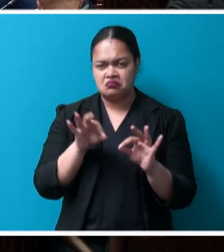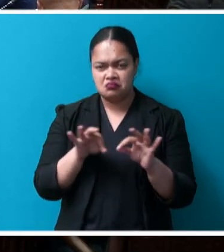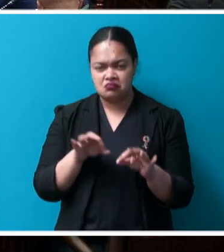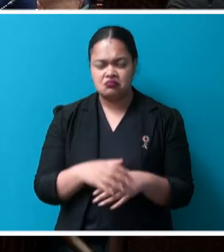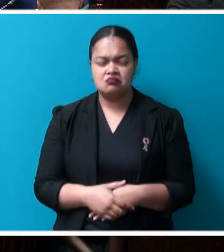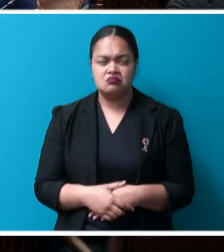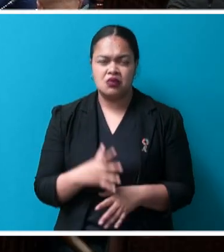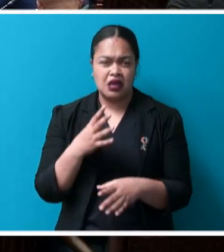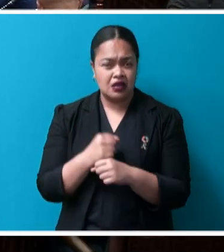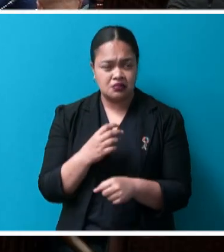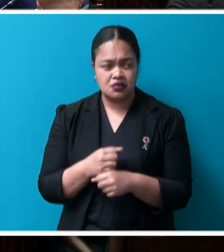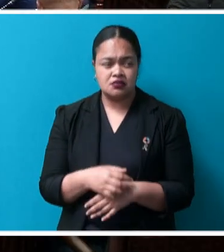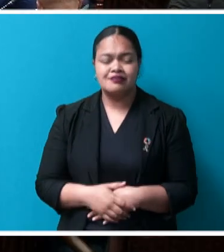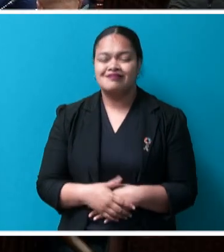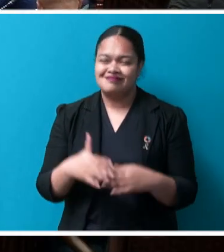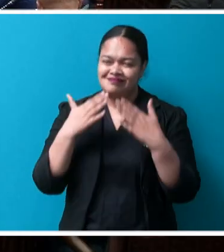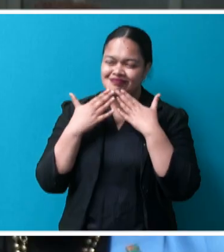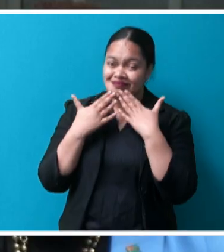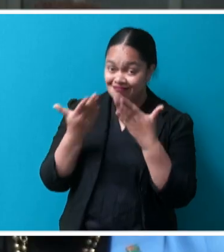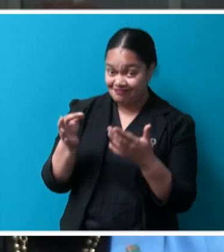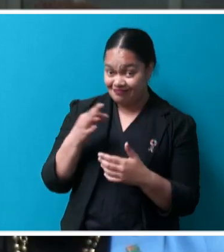Thank the Honourable Chan for the question.